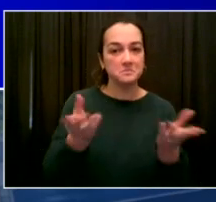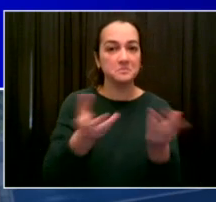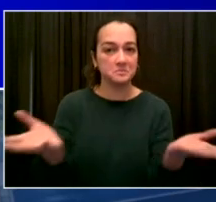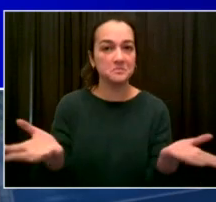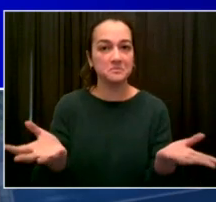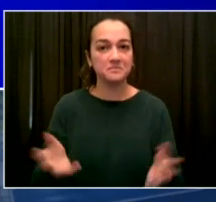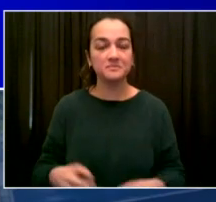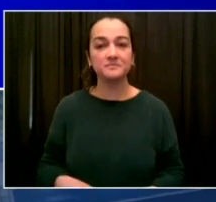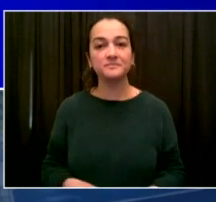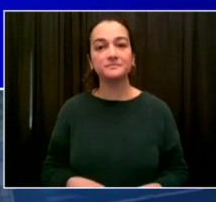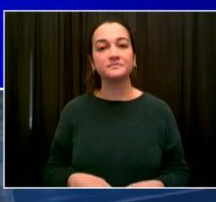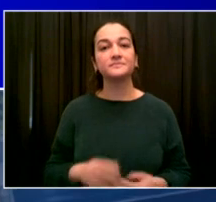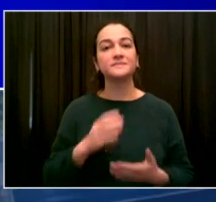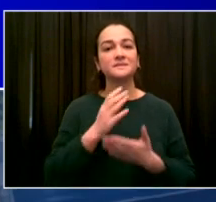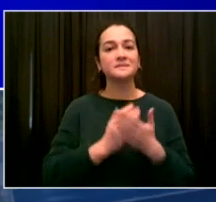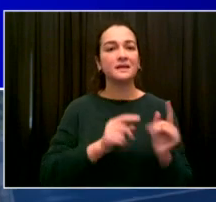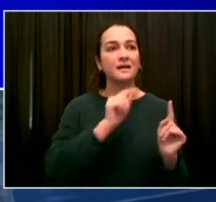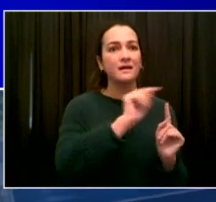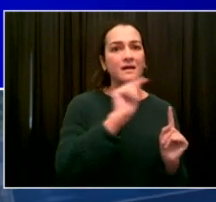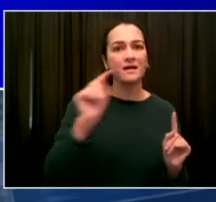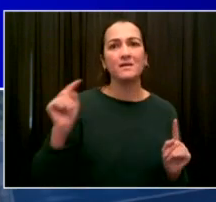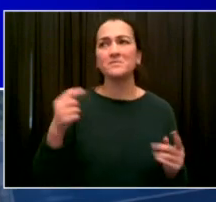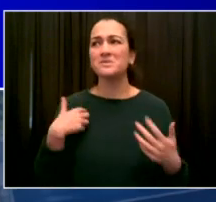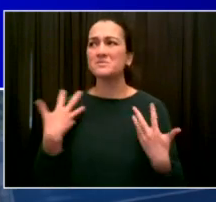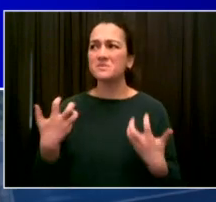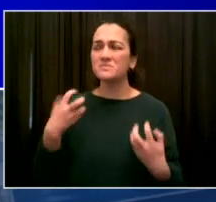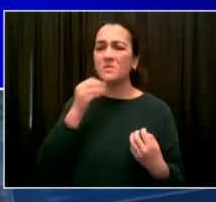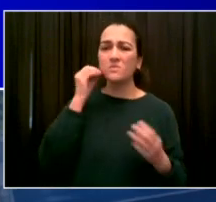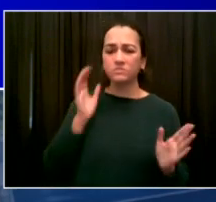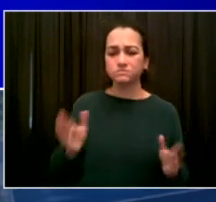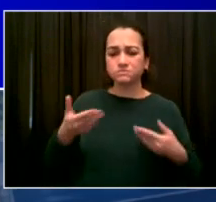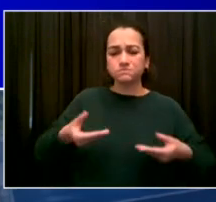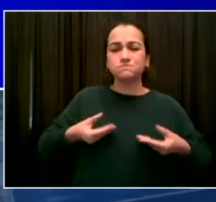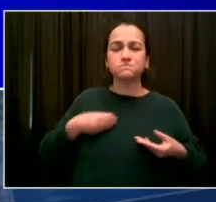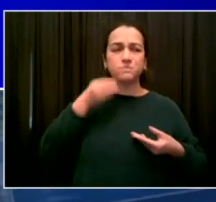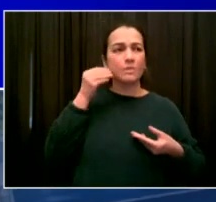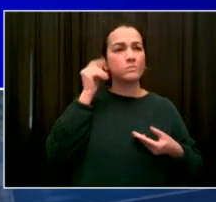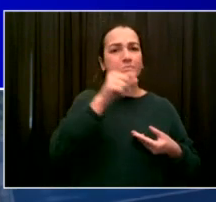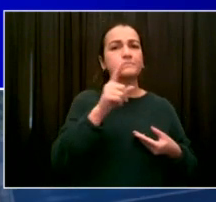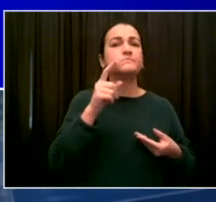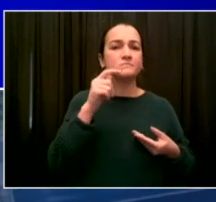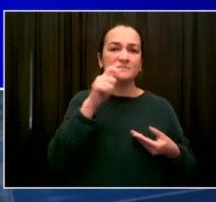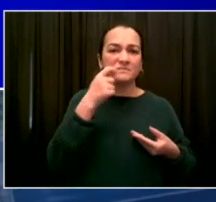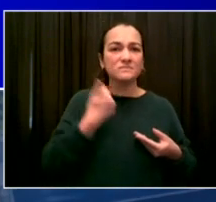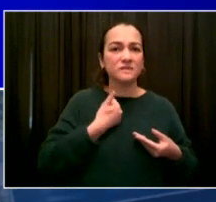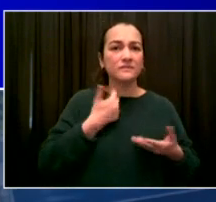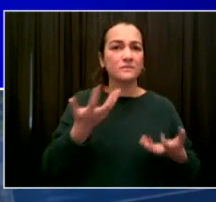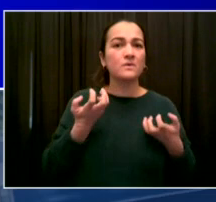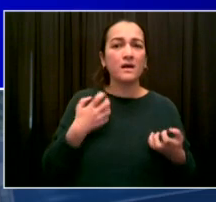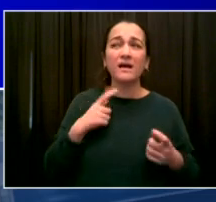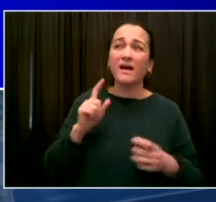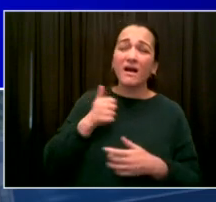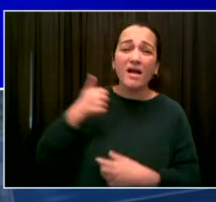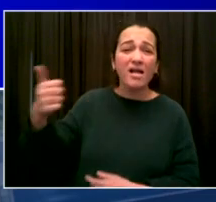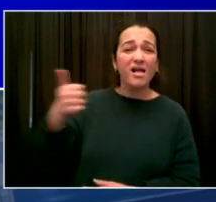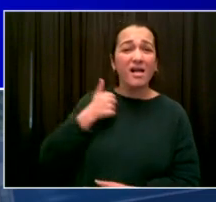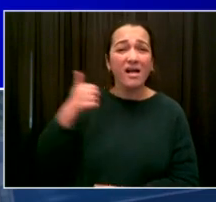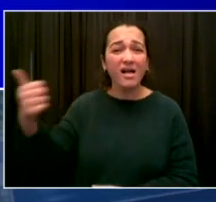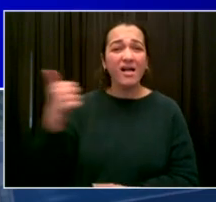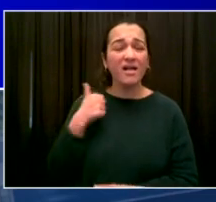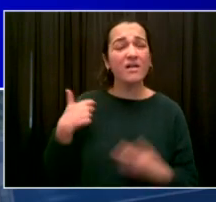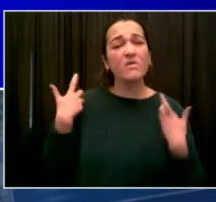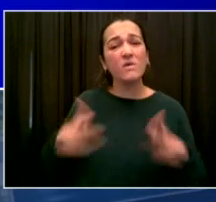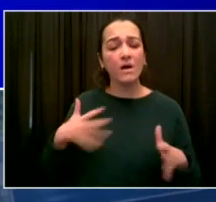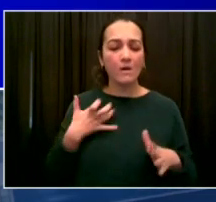more of the at-home tests are available as an alternative. We're starting to get a little more supply. We need a whole lot more, but we will have, starting tomorrow,